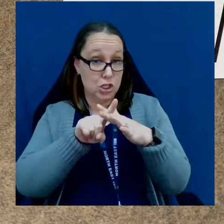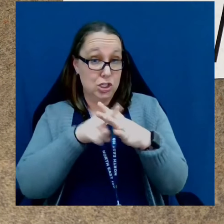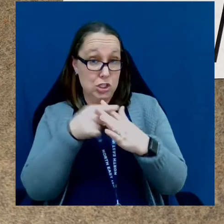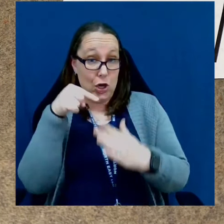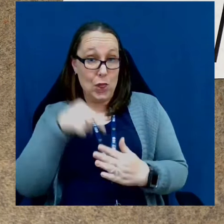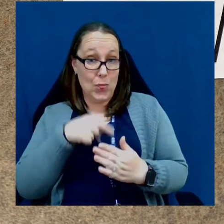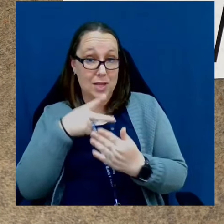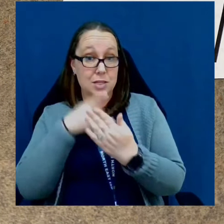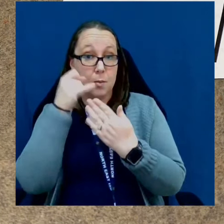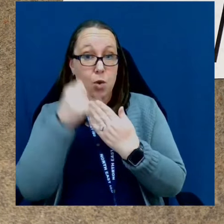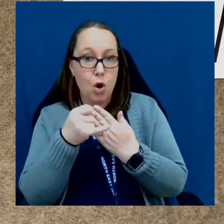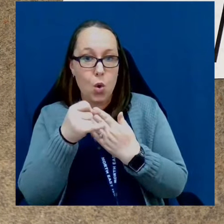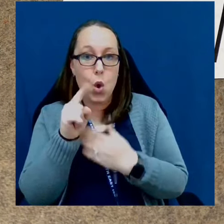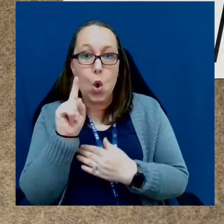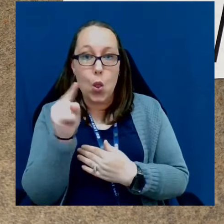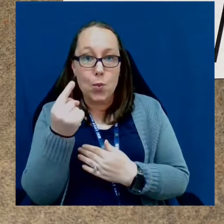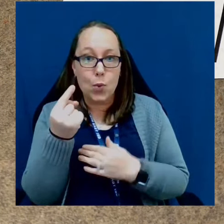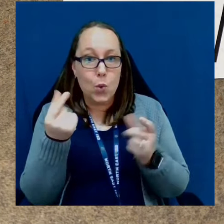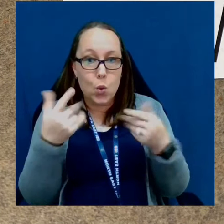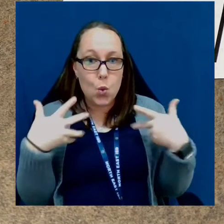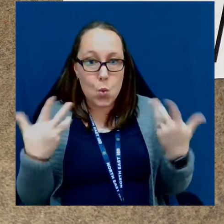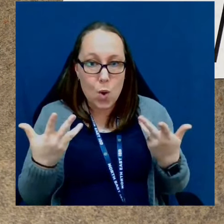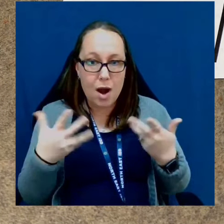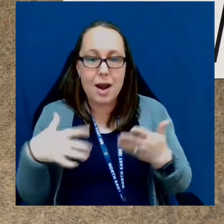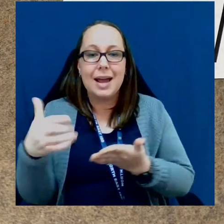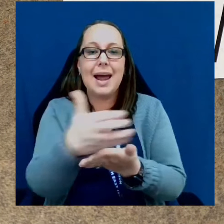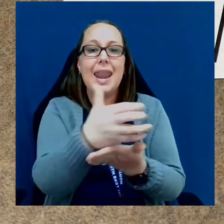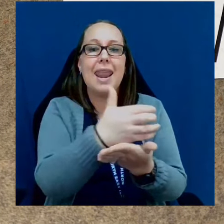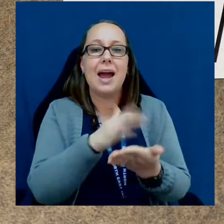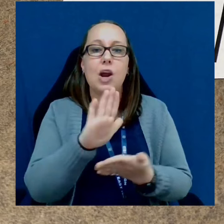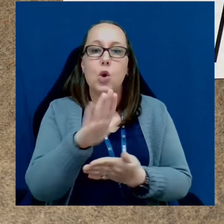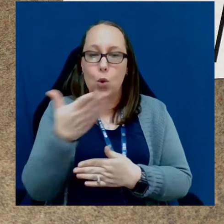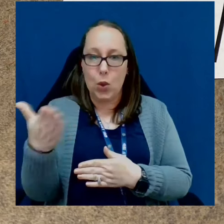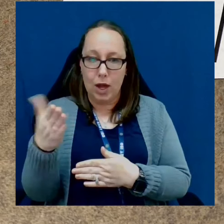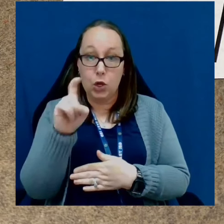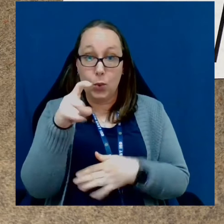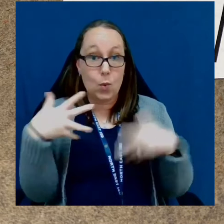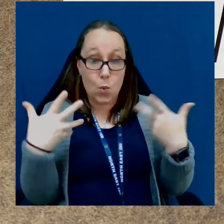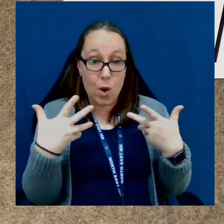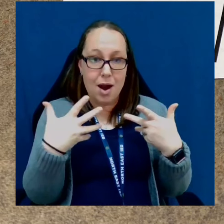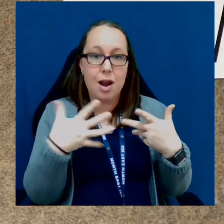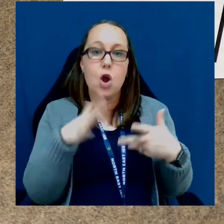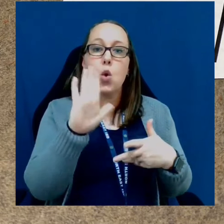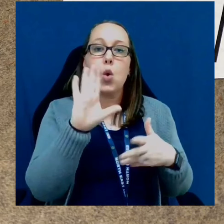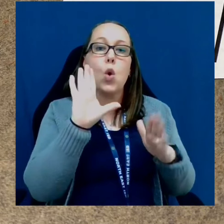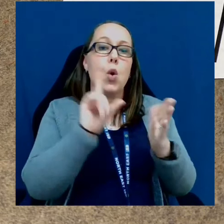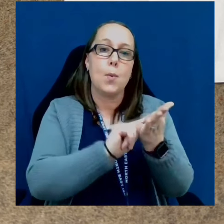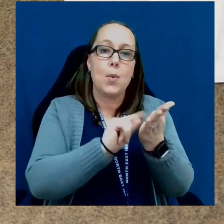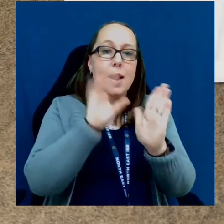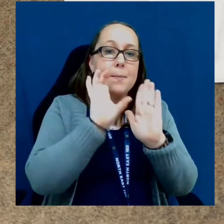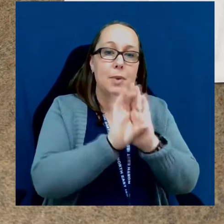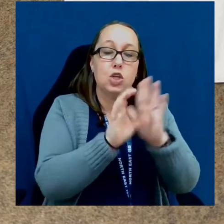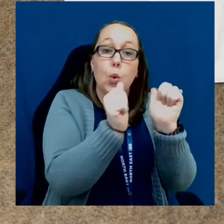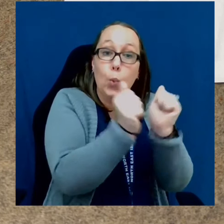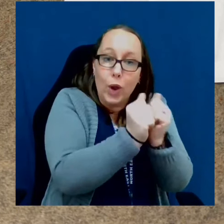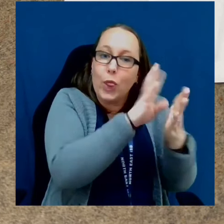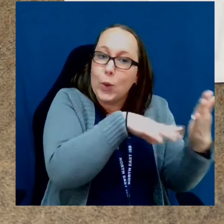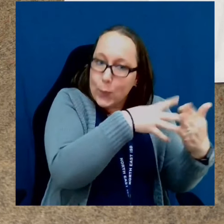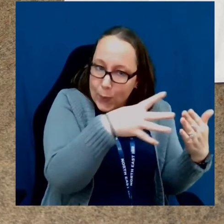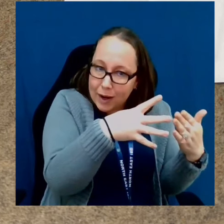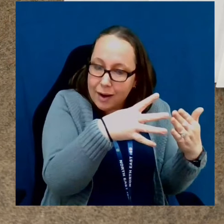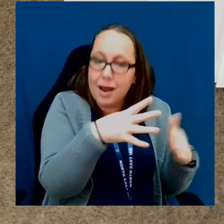begin this project, the first thing you want to do is gather your materials. You will need the printed out photo with a grid on it already,